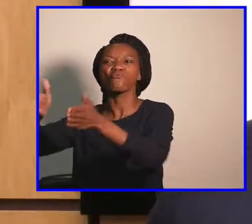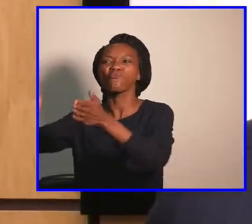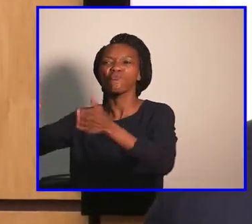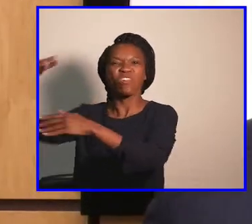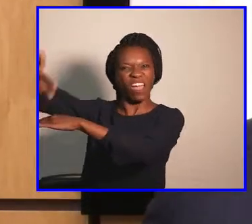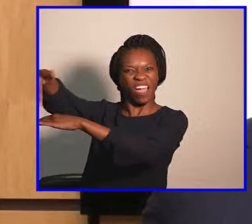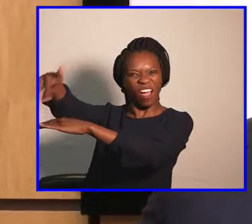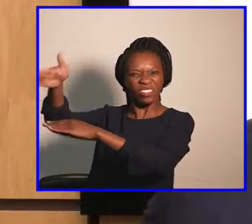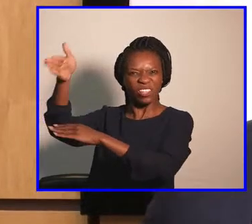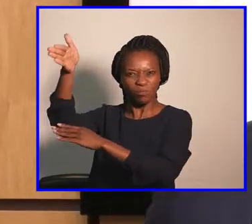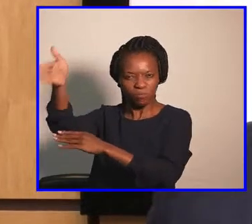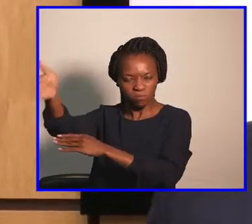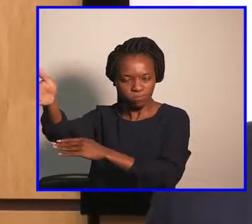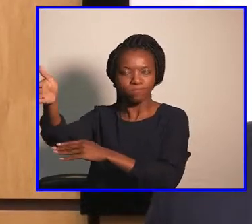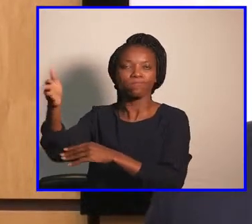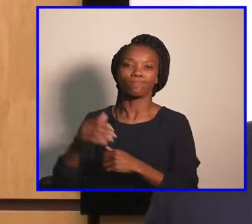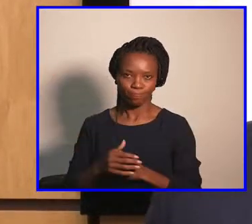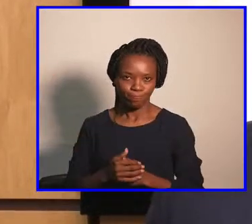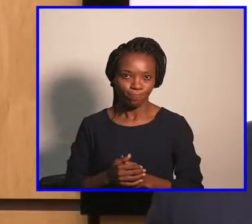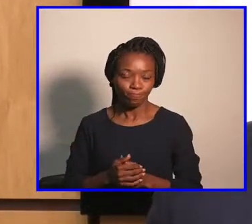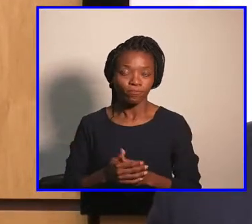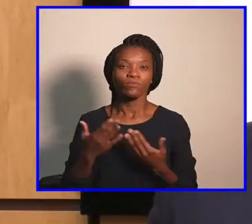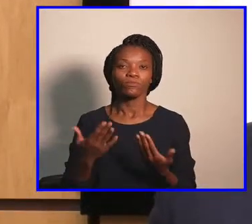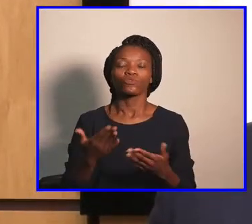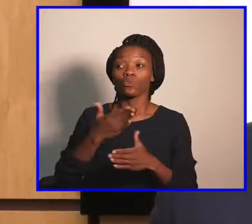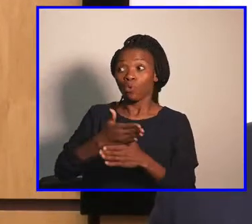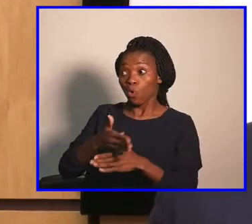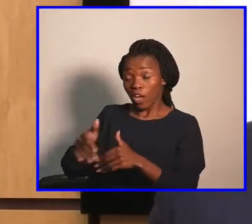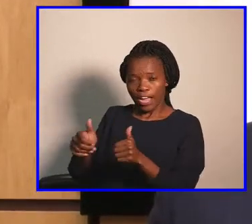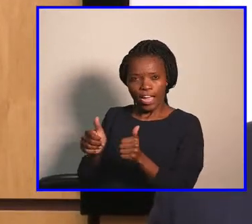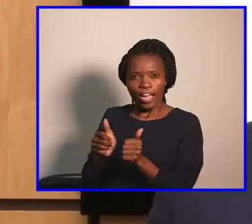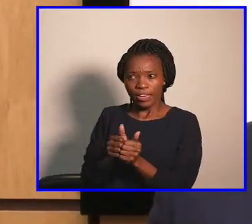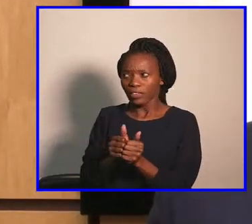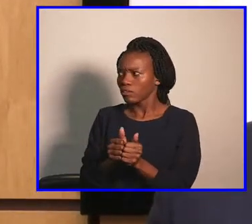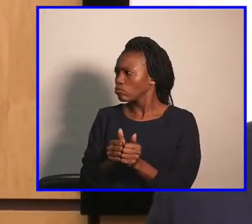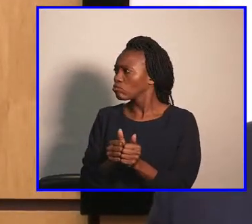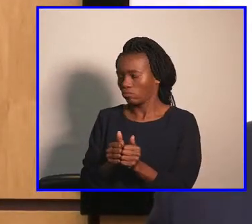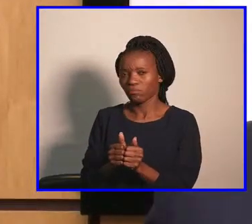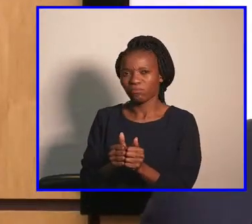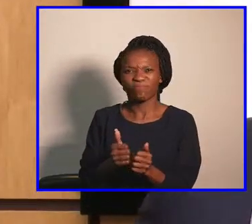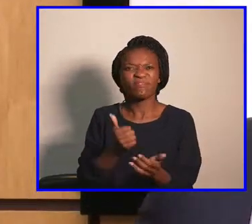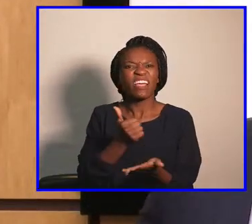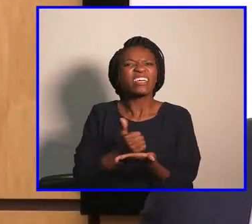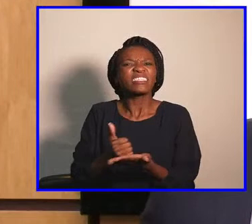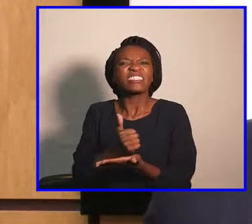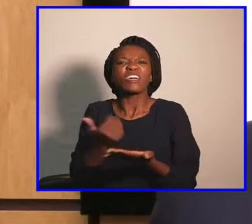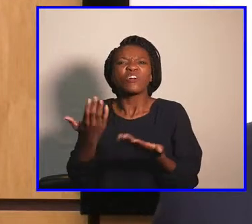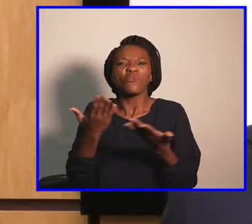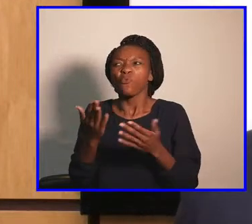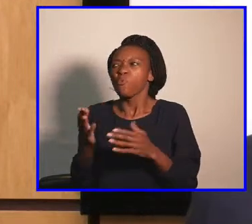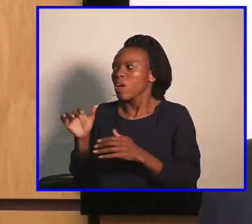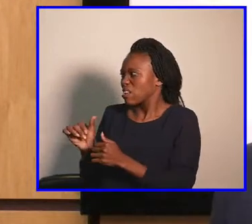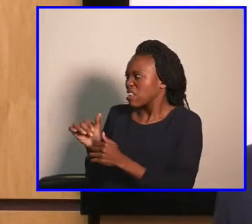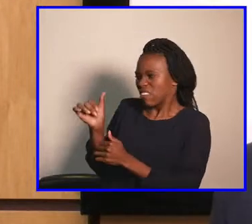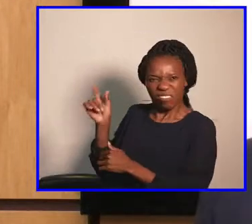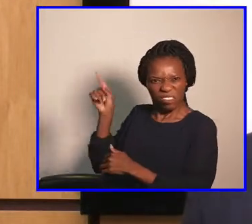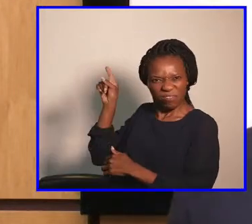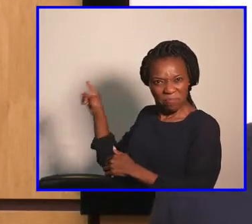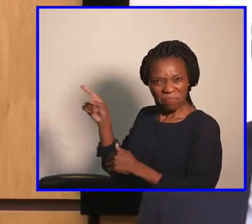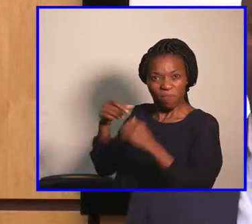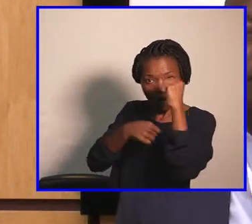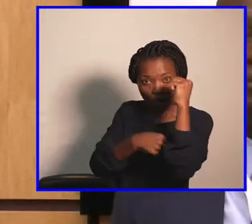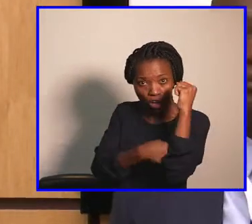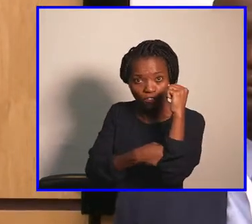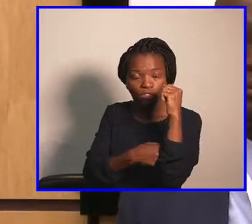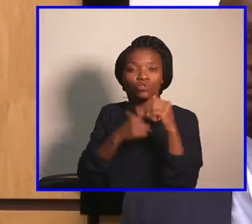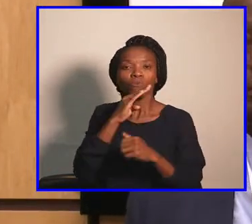towards the assembly point. Our colleagues who are sitting next door in the overflow area, for us